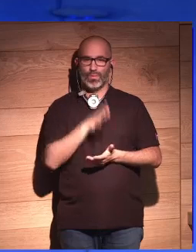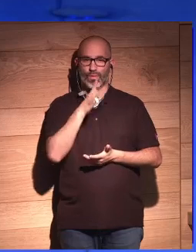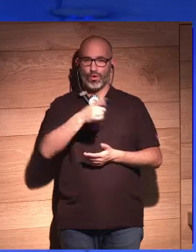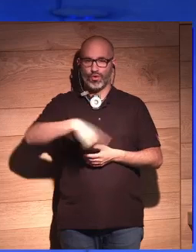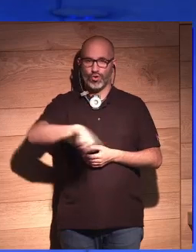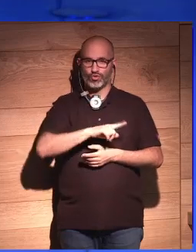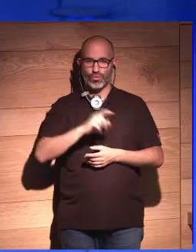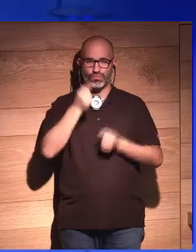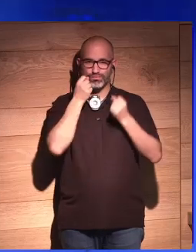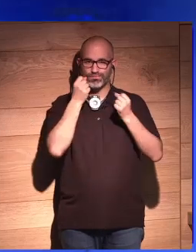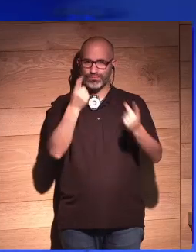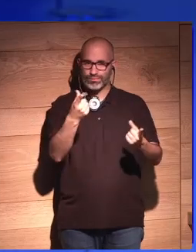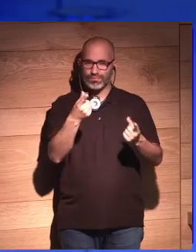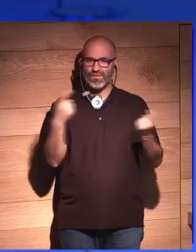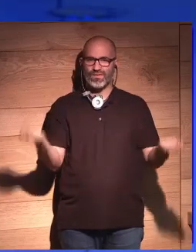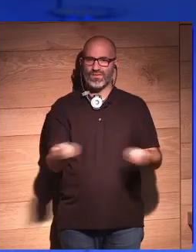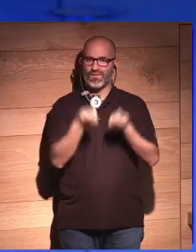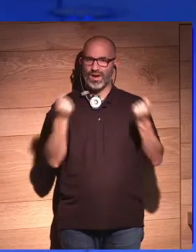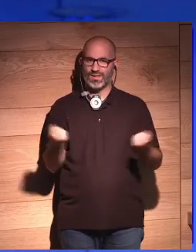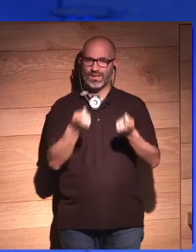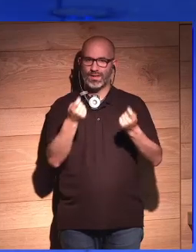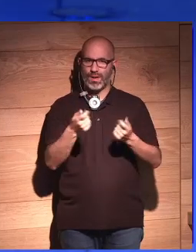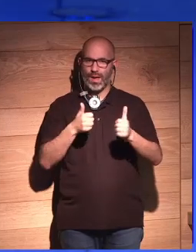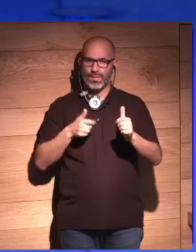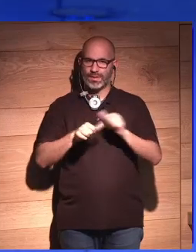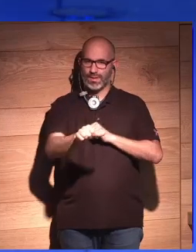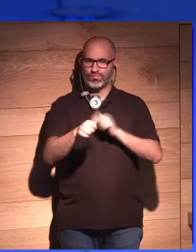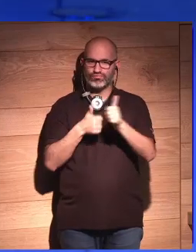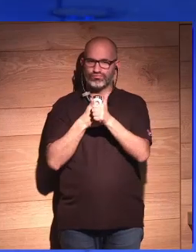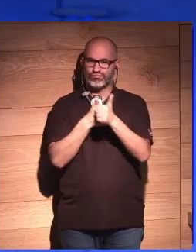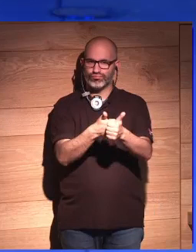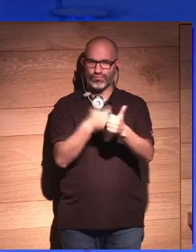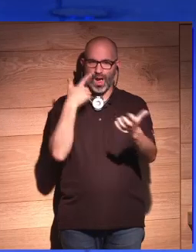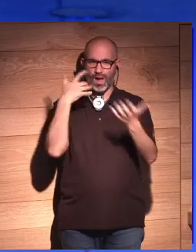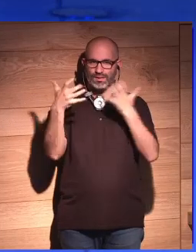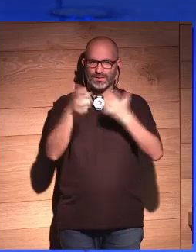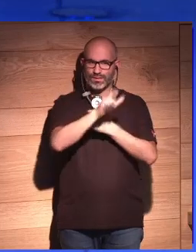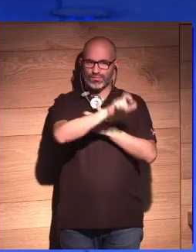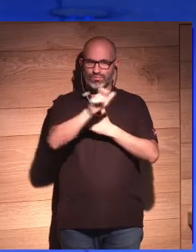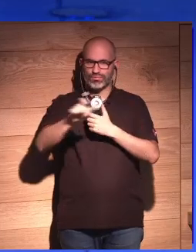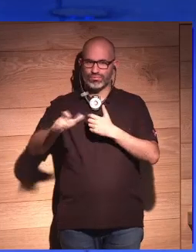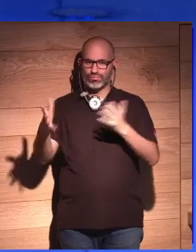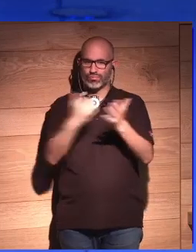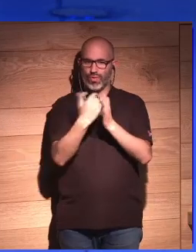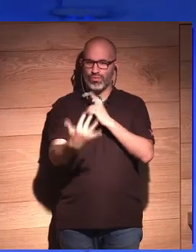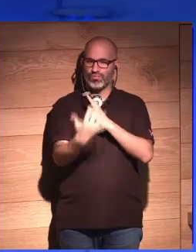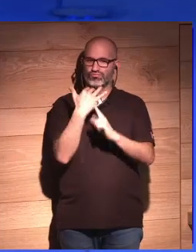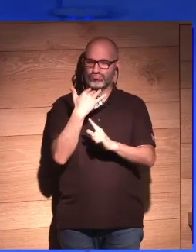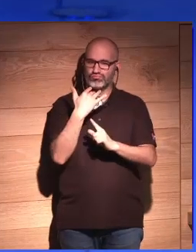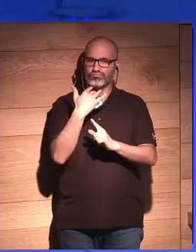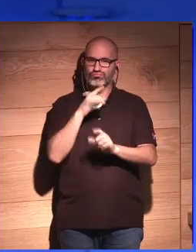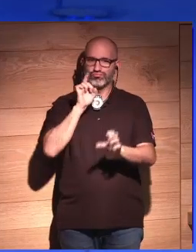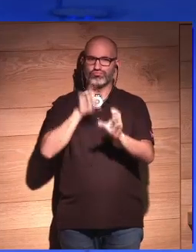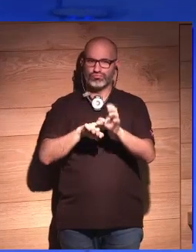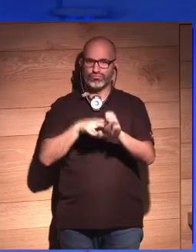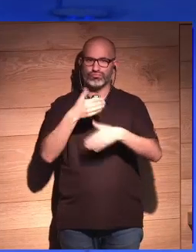this is where the artists were taking us. You know, the art world started to yield filmmakers that